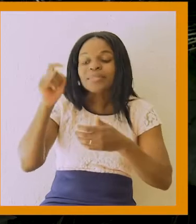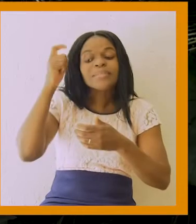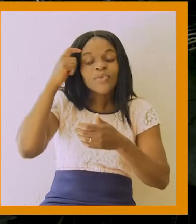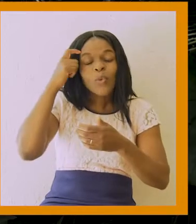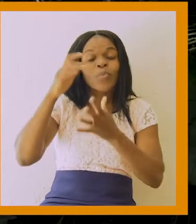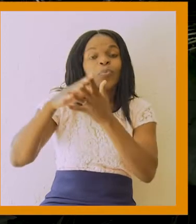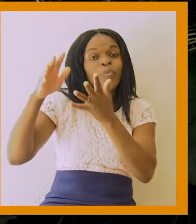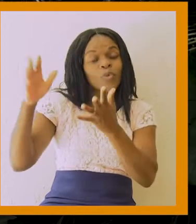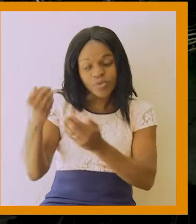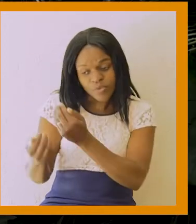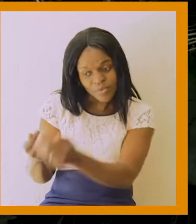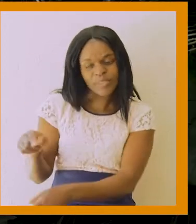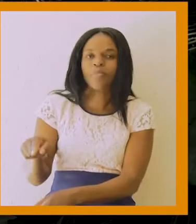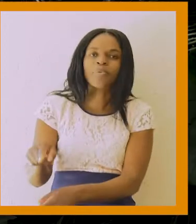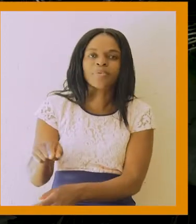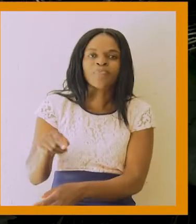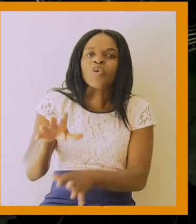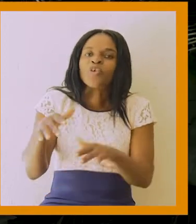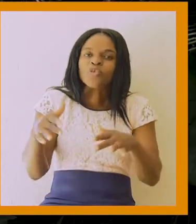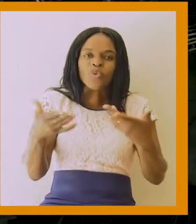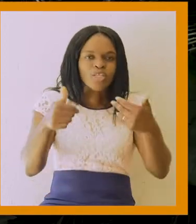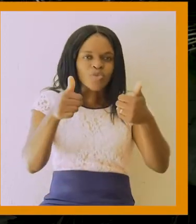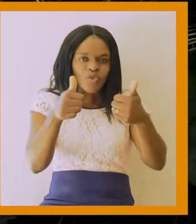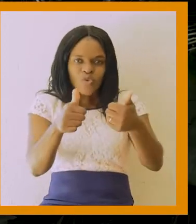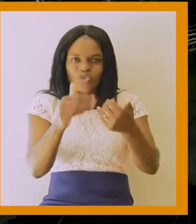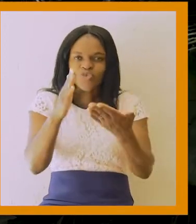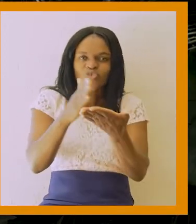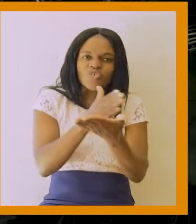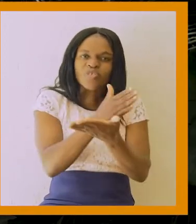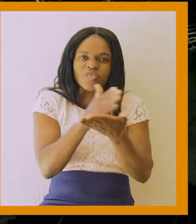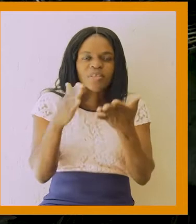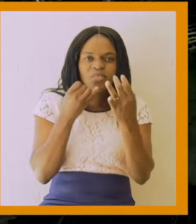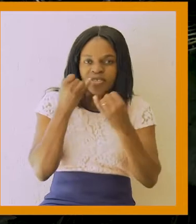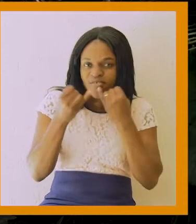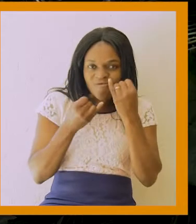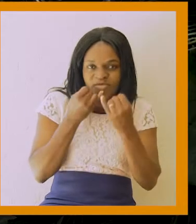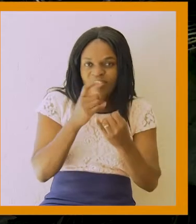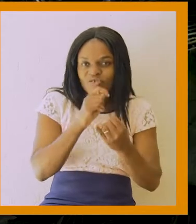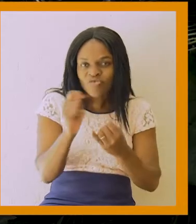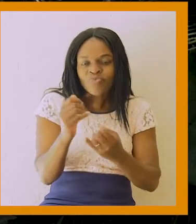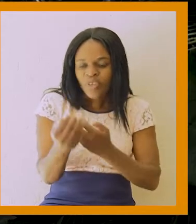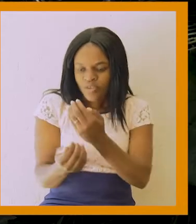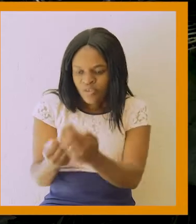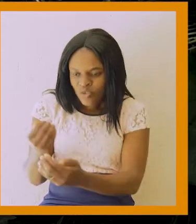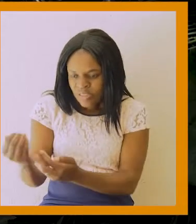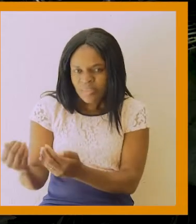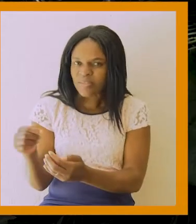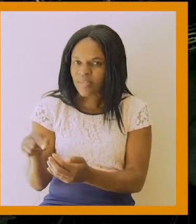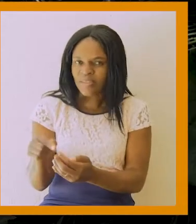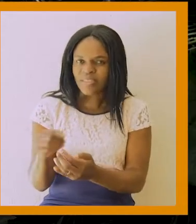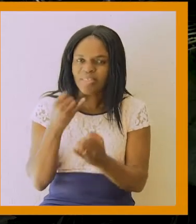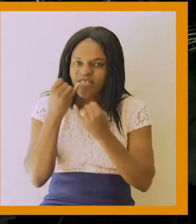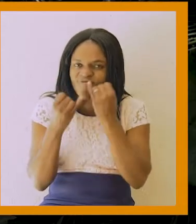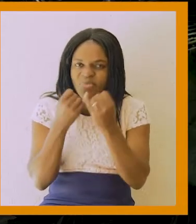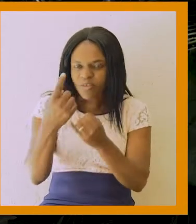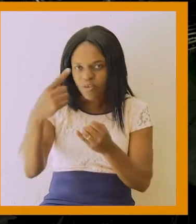Mm-hmm. So it will be better to use those platforms to share information that is relevant to them